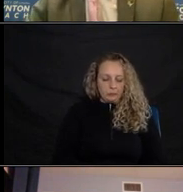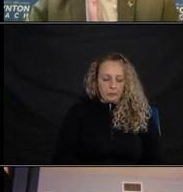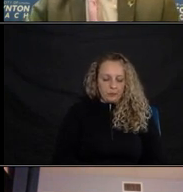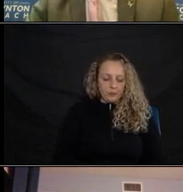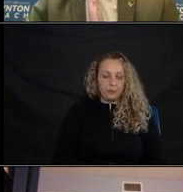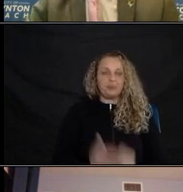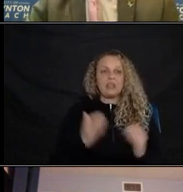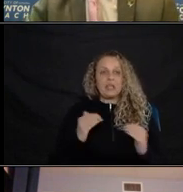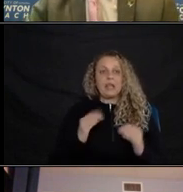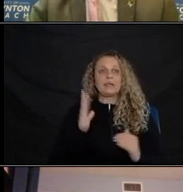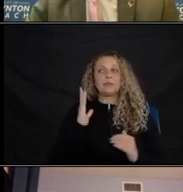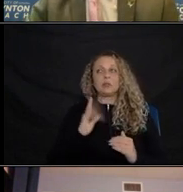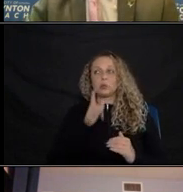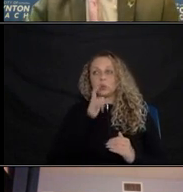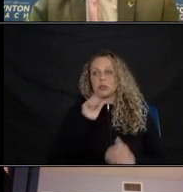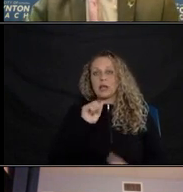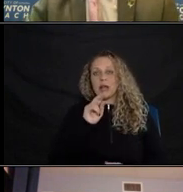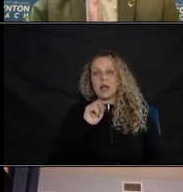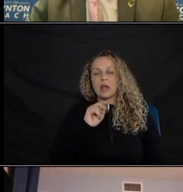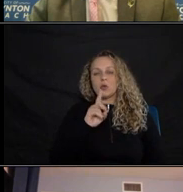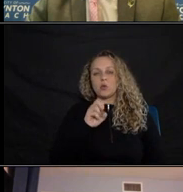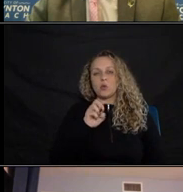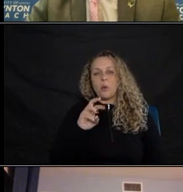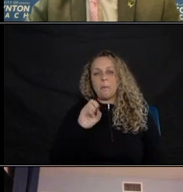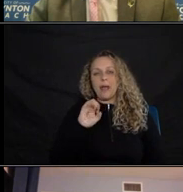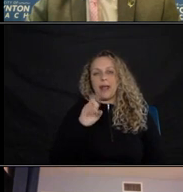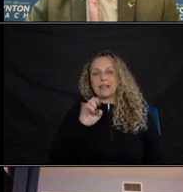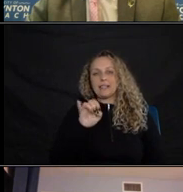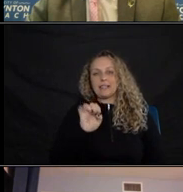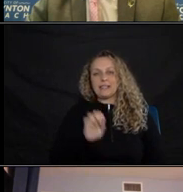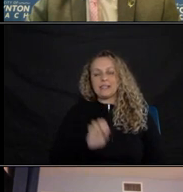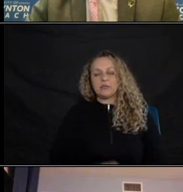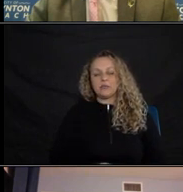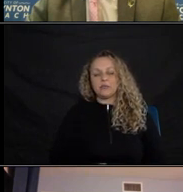Our next speaker is Andrew Maxey.